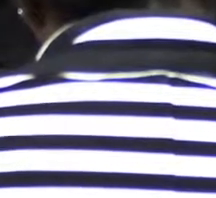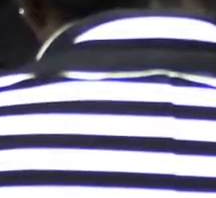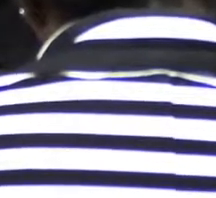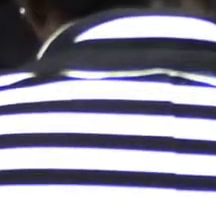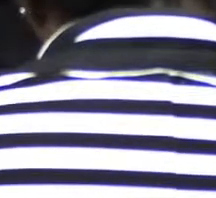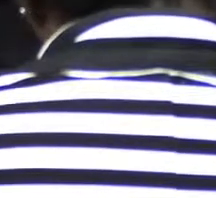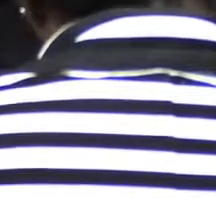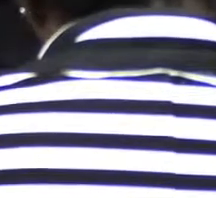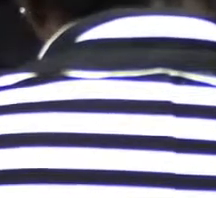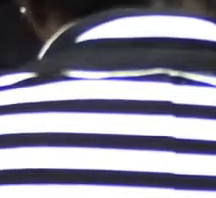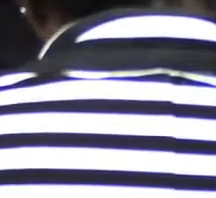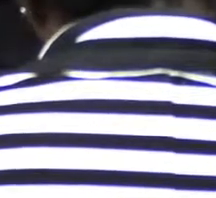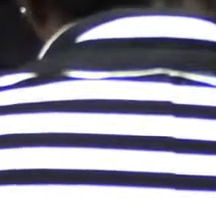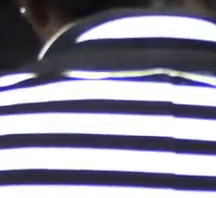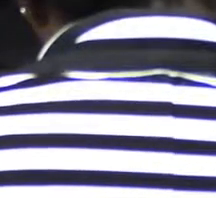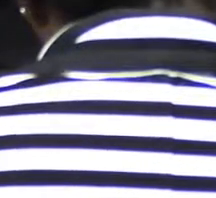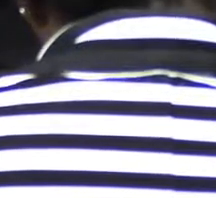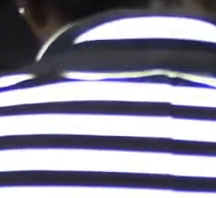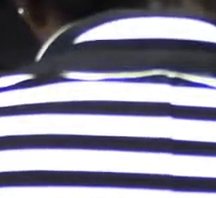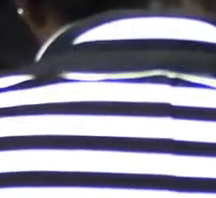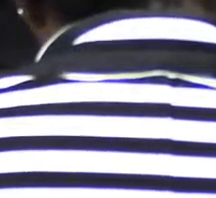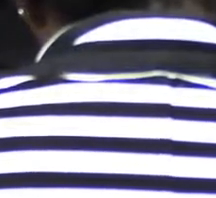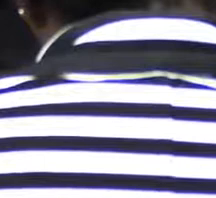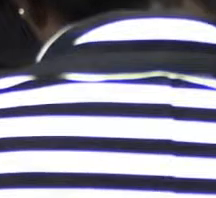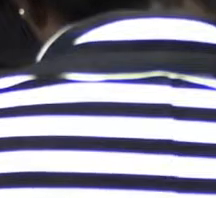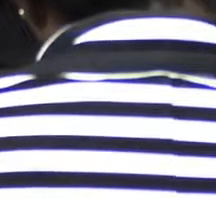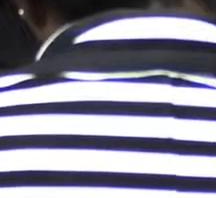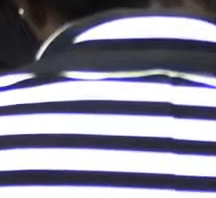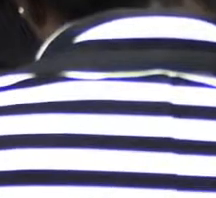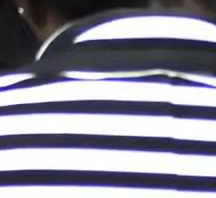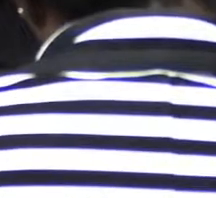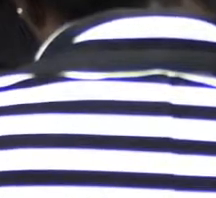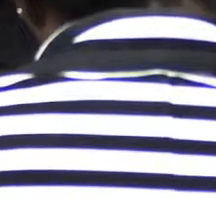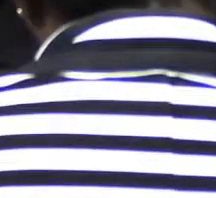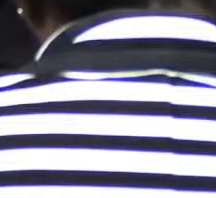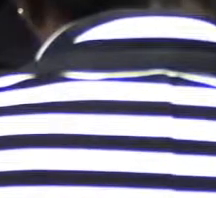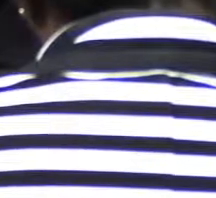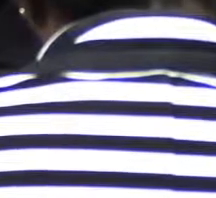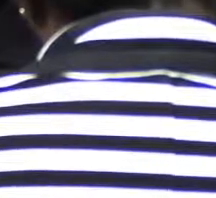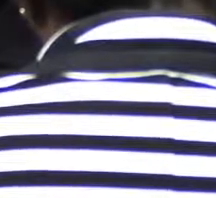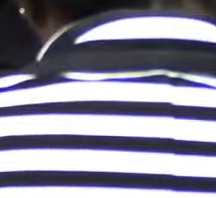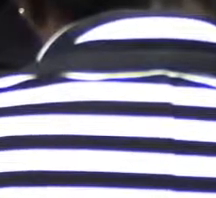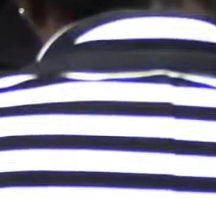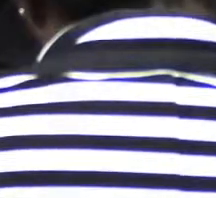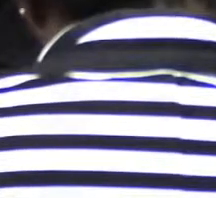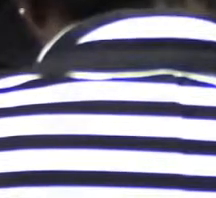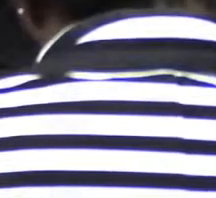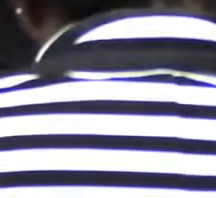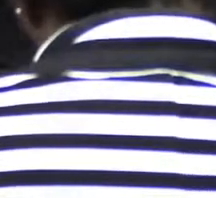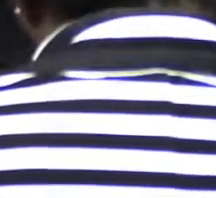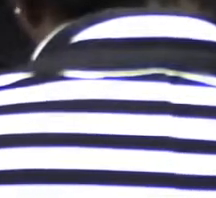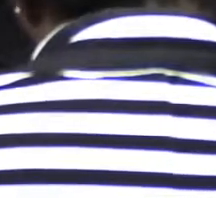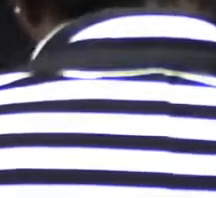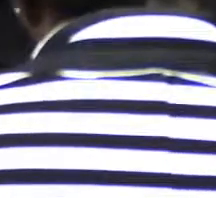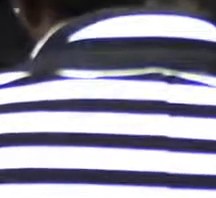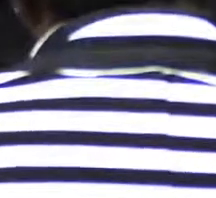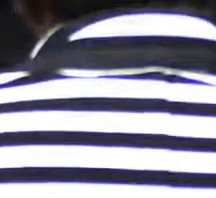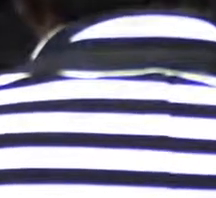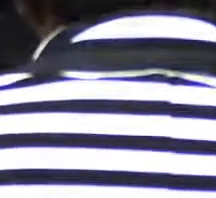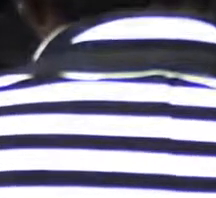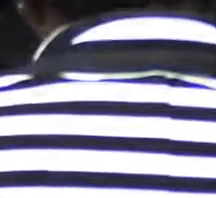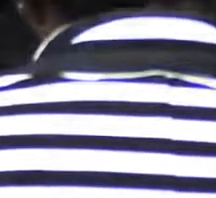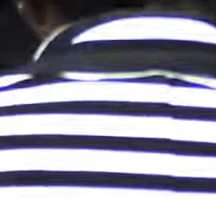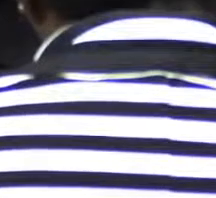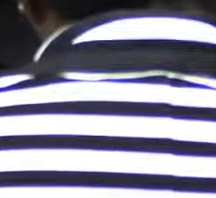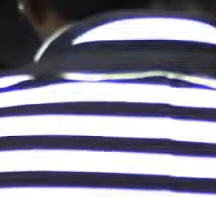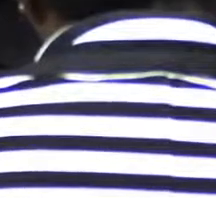ukuqonda konke. Baba siyabonga egameni likaJesu waseNazaretha. Siyabonga Nkulunkulu onamandla egameni likaJesu